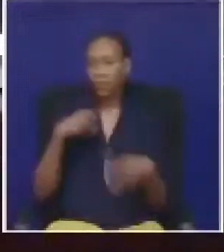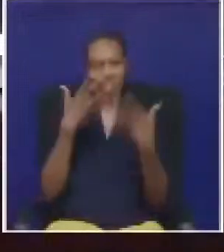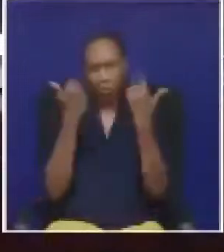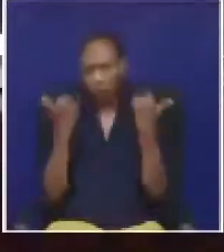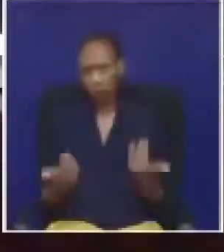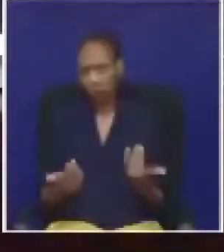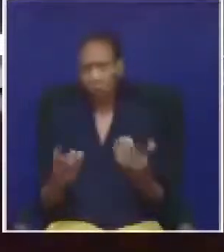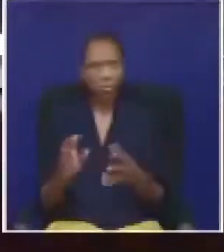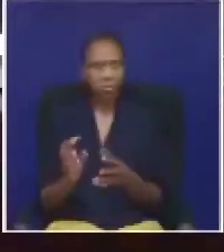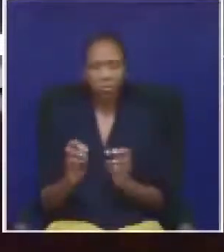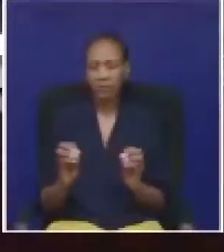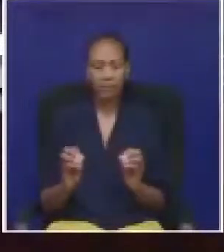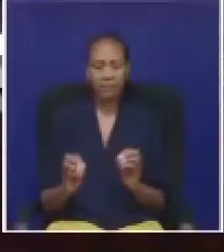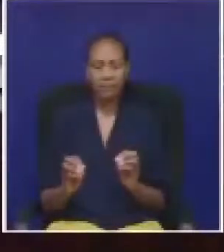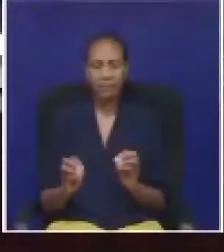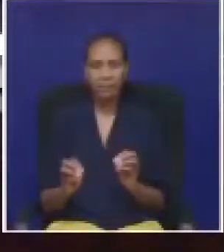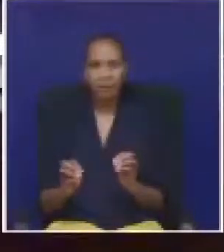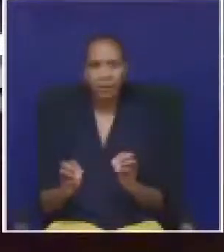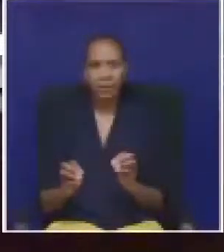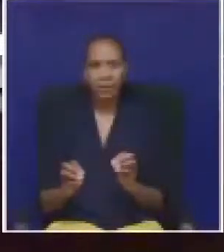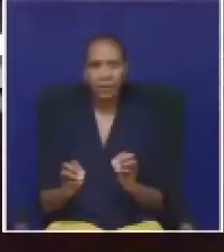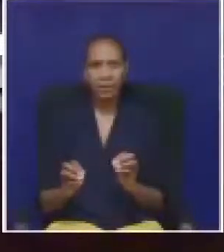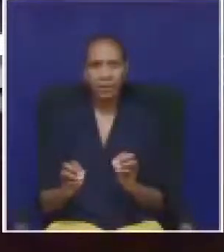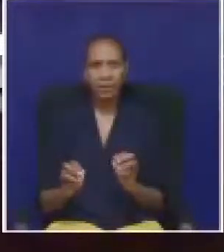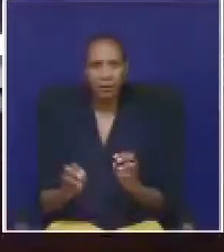the municipality in the area doesn't know.